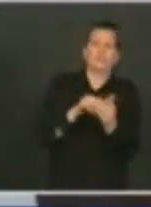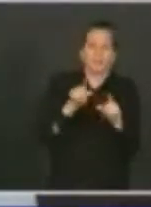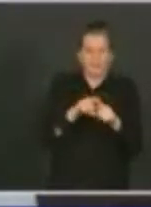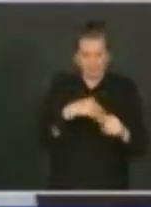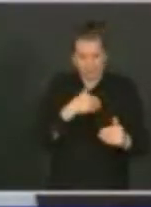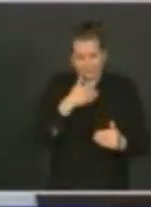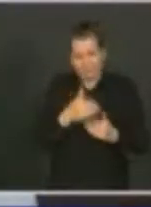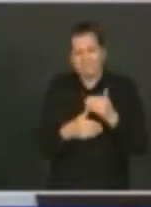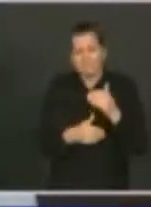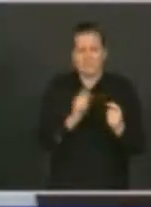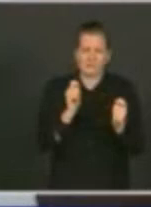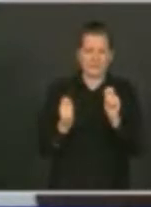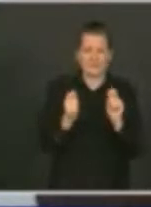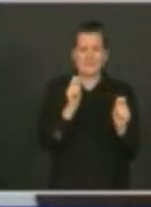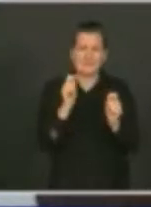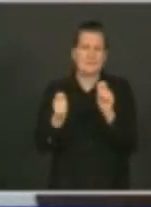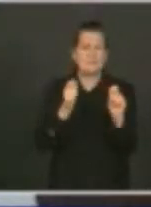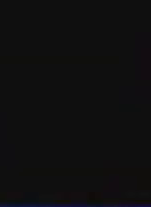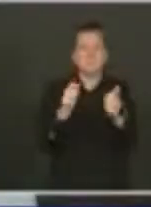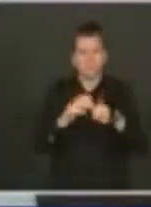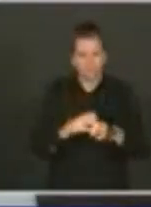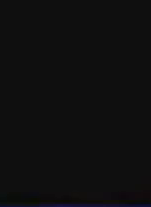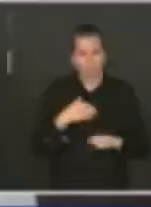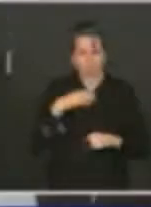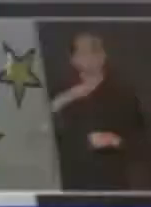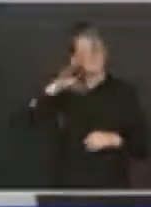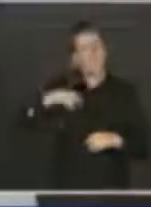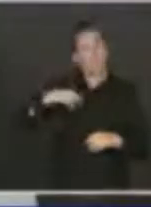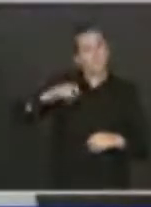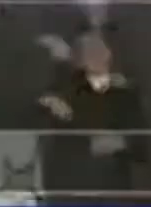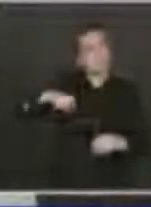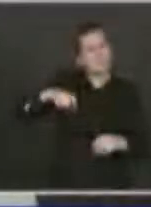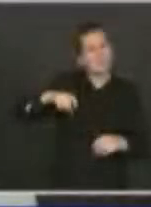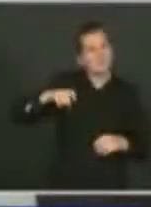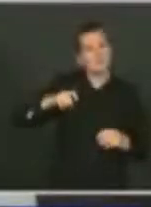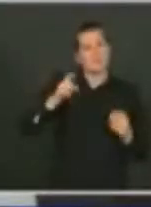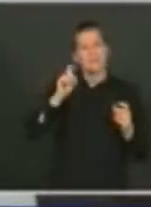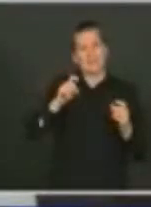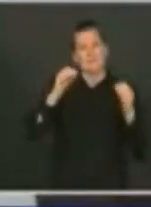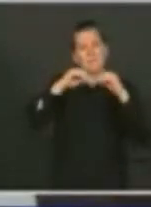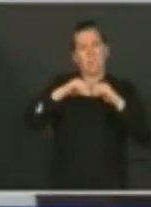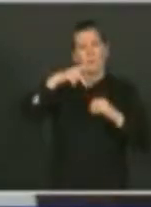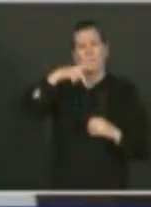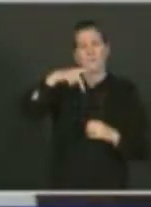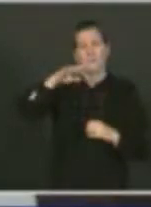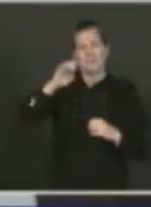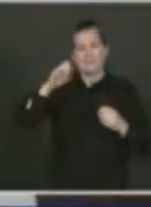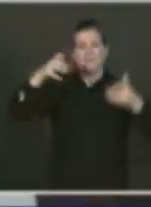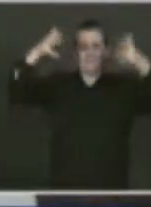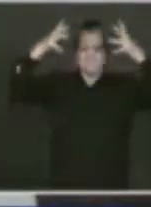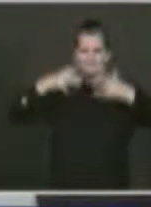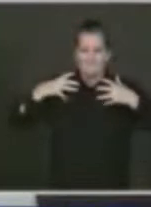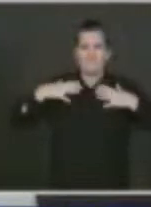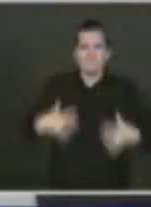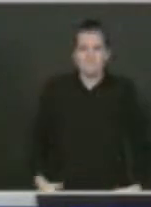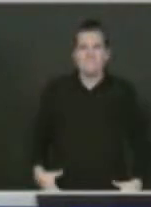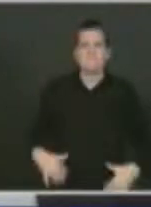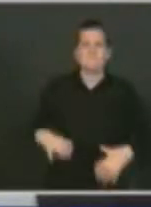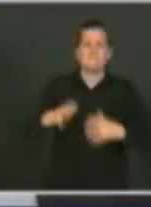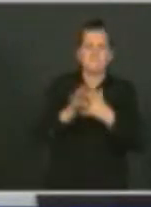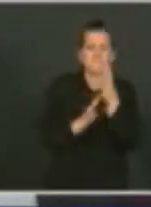that the adequate PPE is needed is available in nursing homes. We recognize it